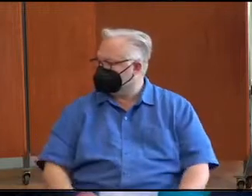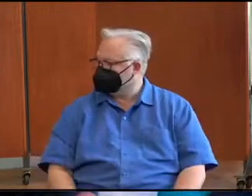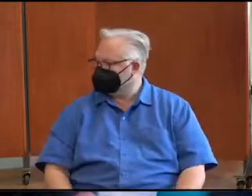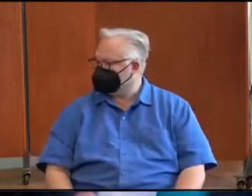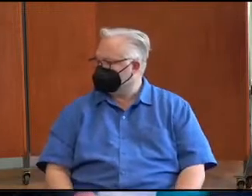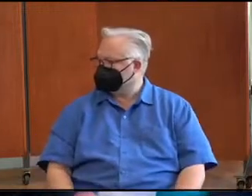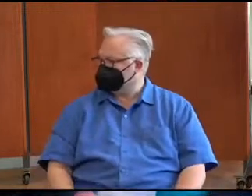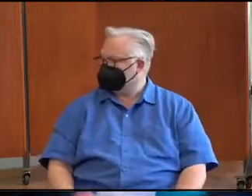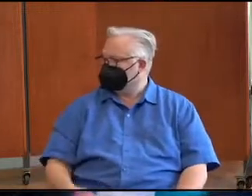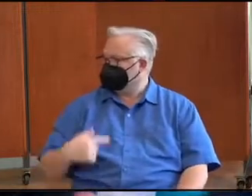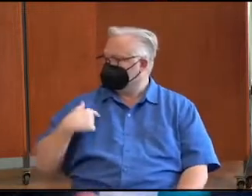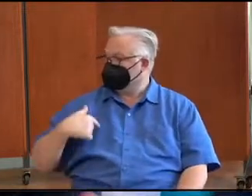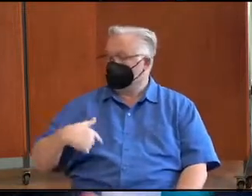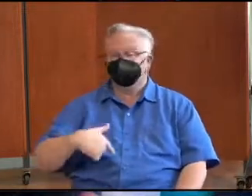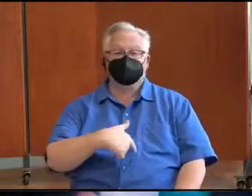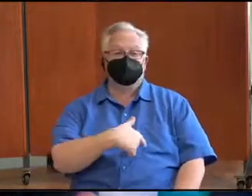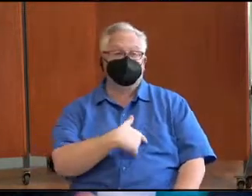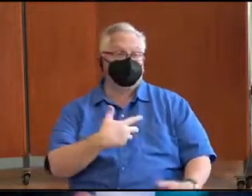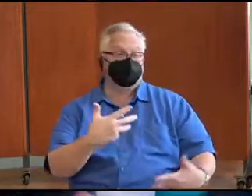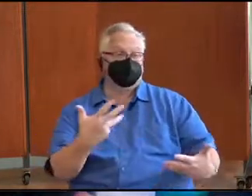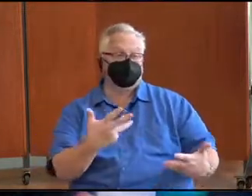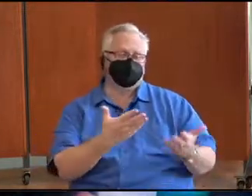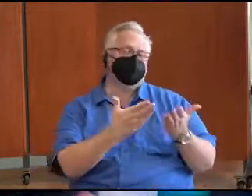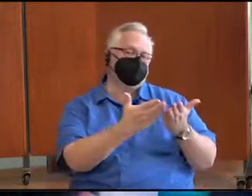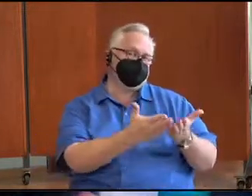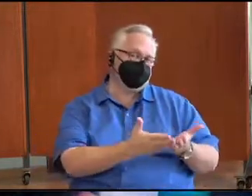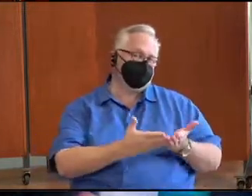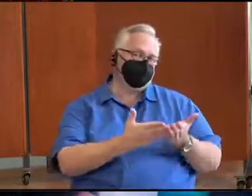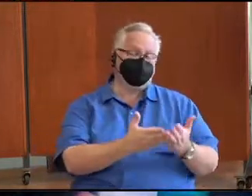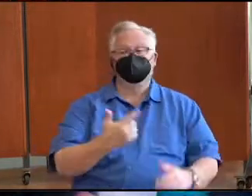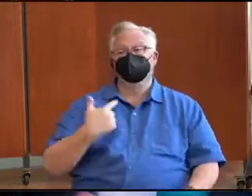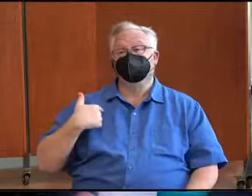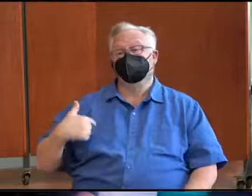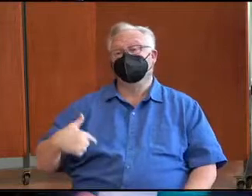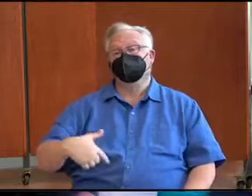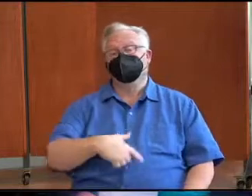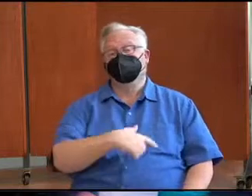before. Somos el barco.